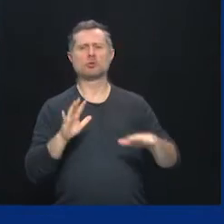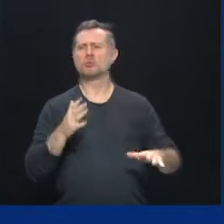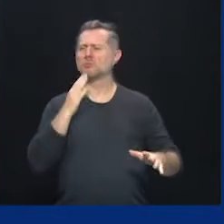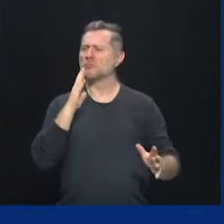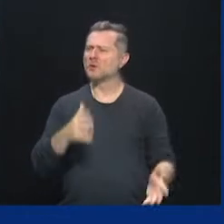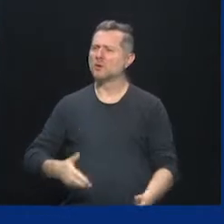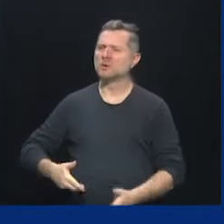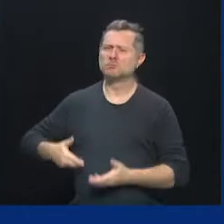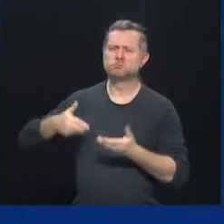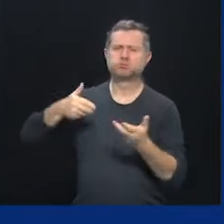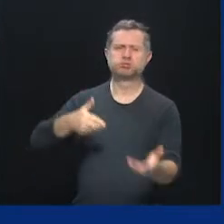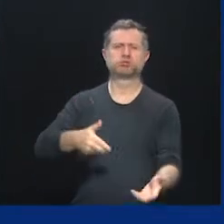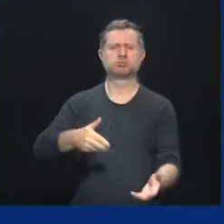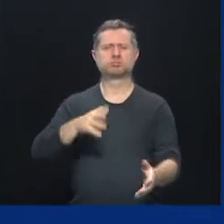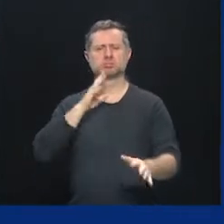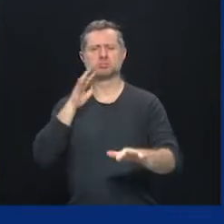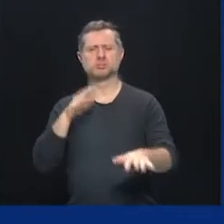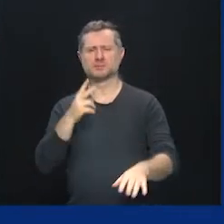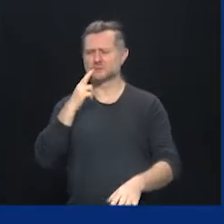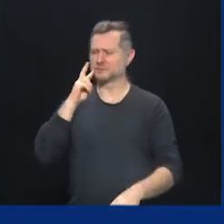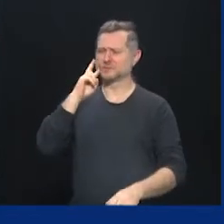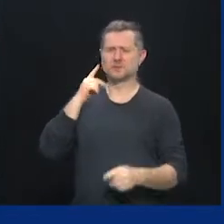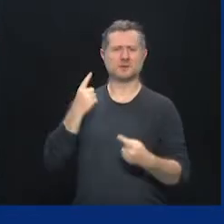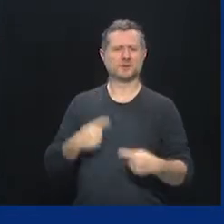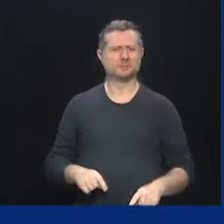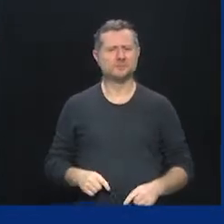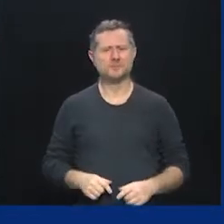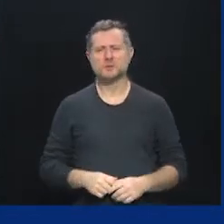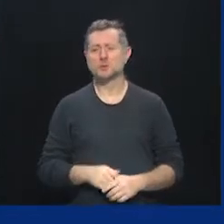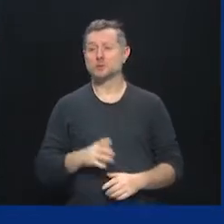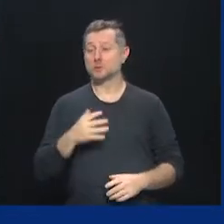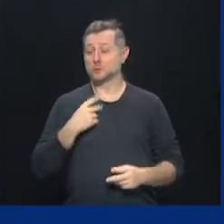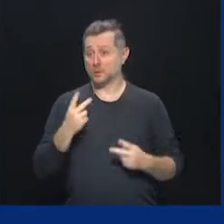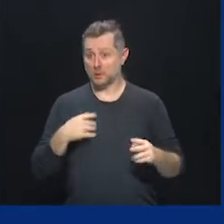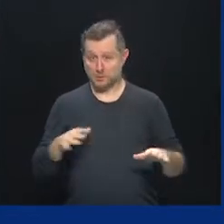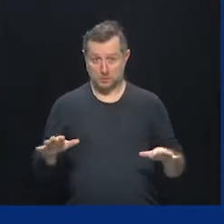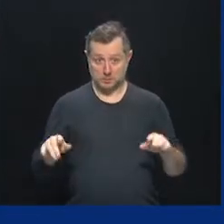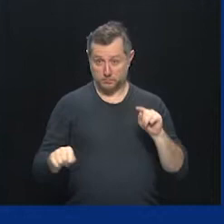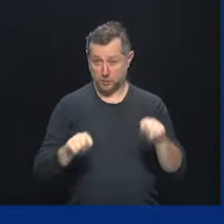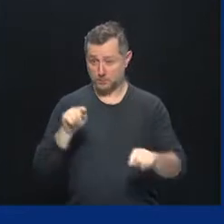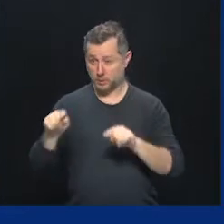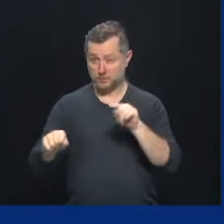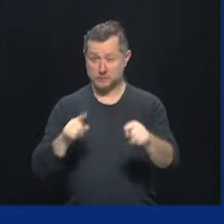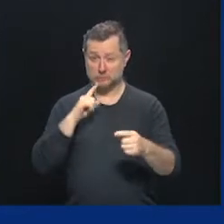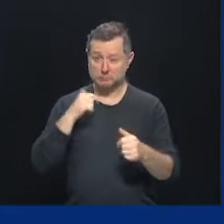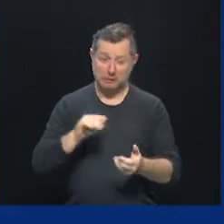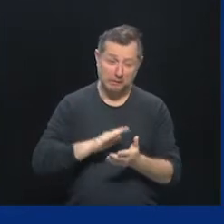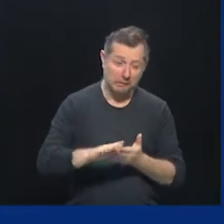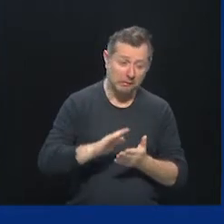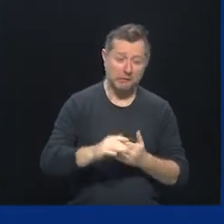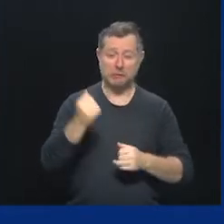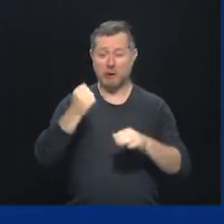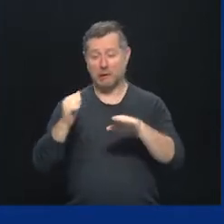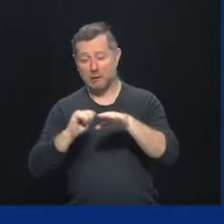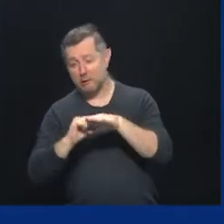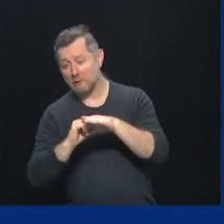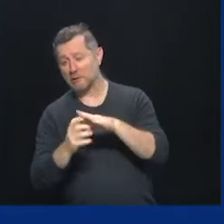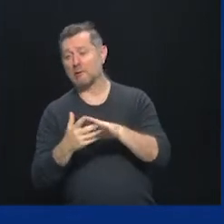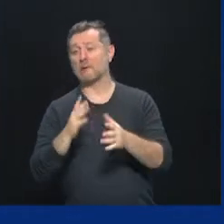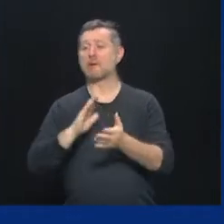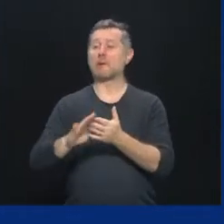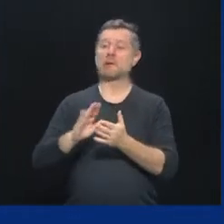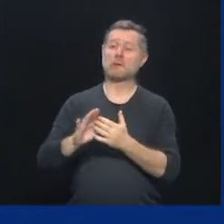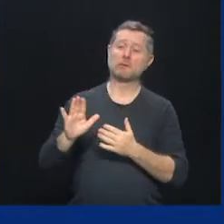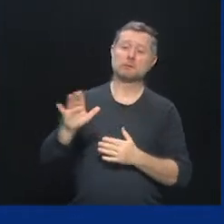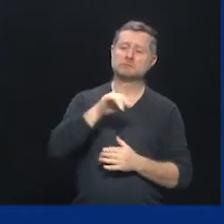previous night before. And to see people trying to clean off their cars and trying to scrape the mud out of the front steps, and to